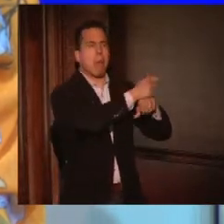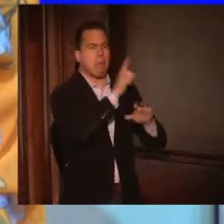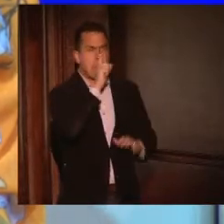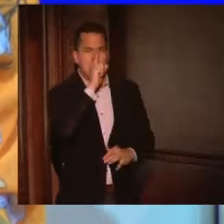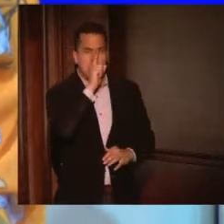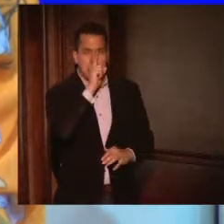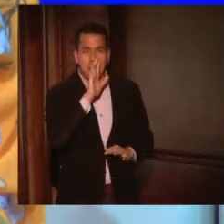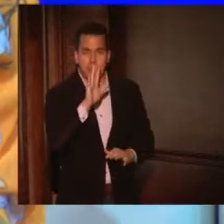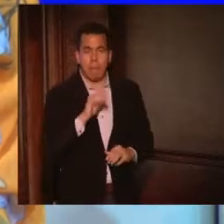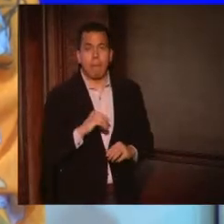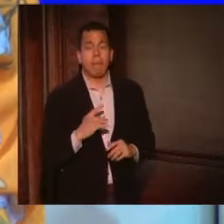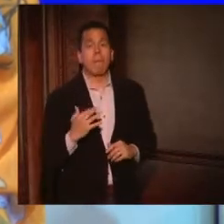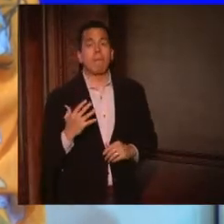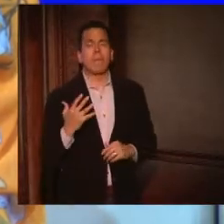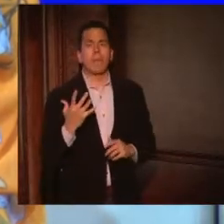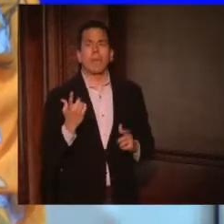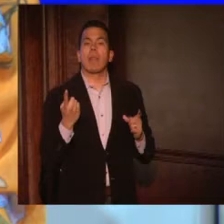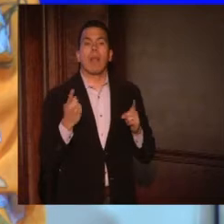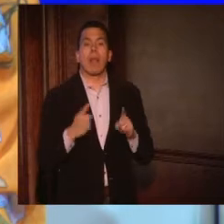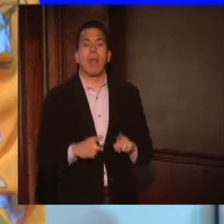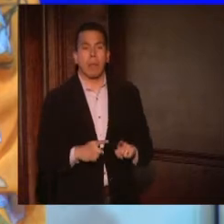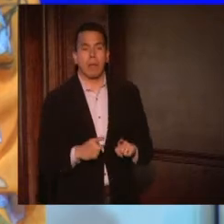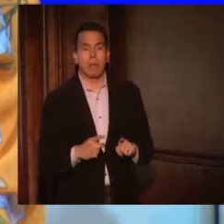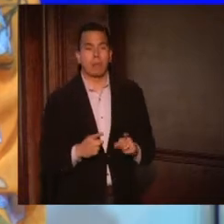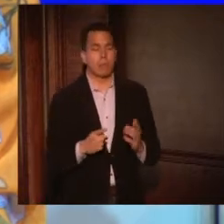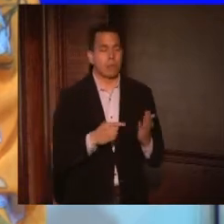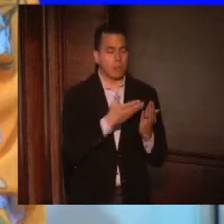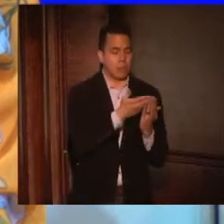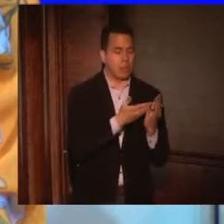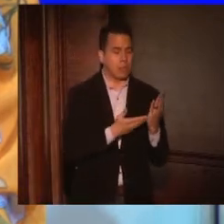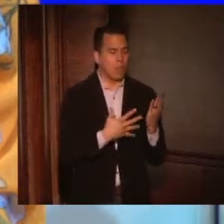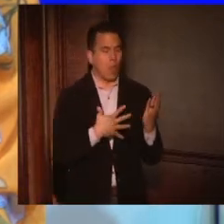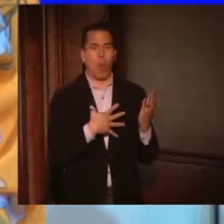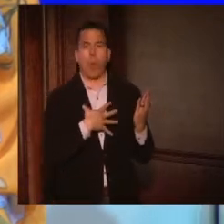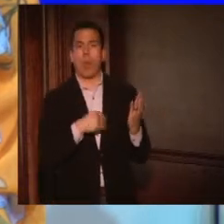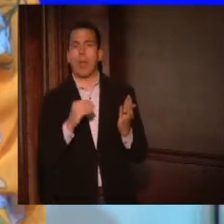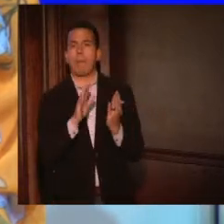And then you kind of get this magical white paper that shows up on the internet that